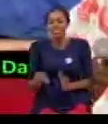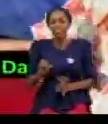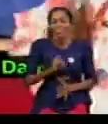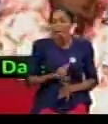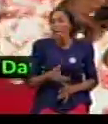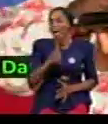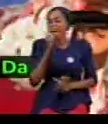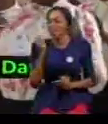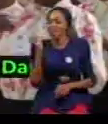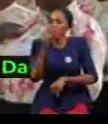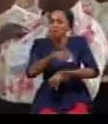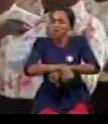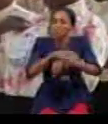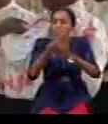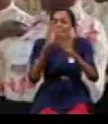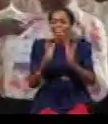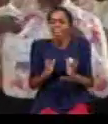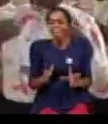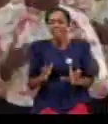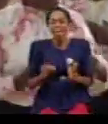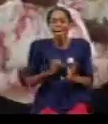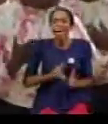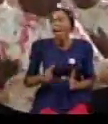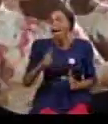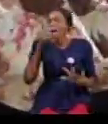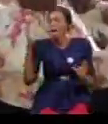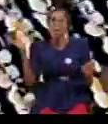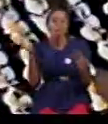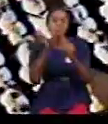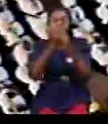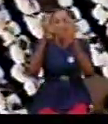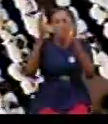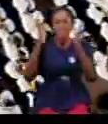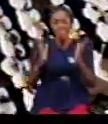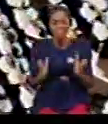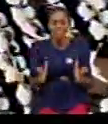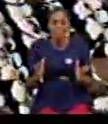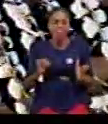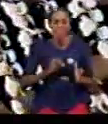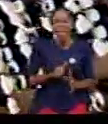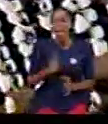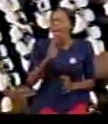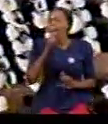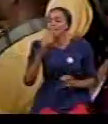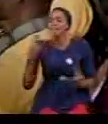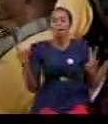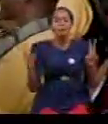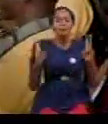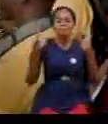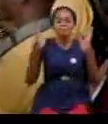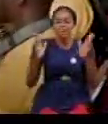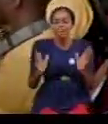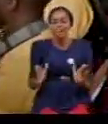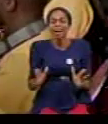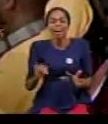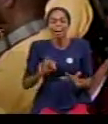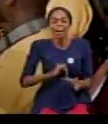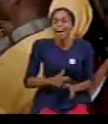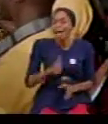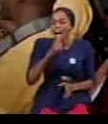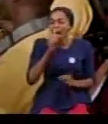know. Sister, don't to know. Sister, don't to know. My brother, don't to